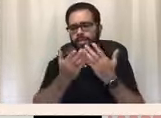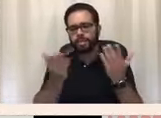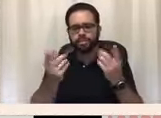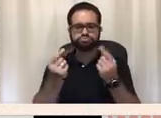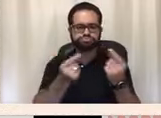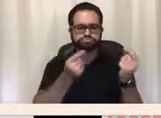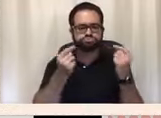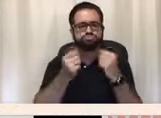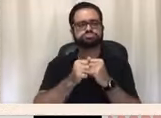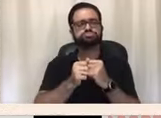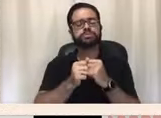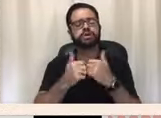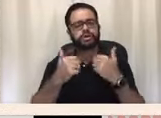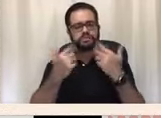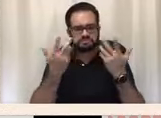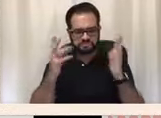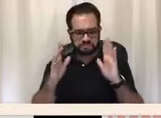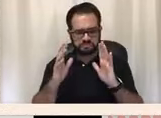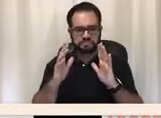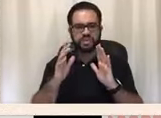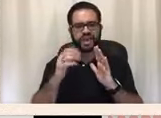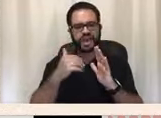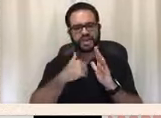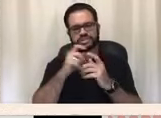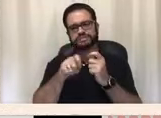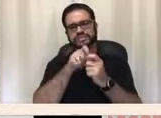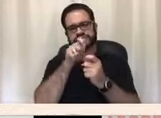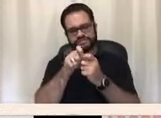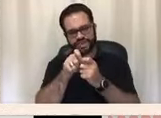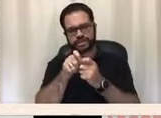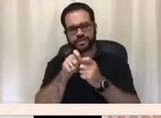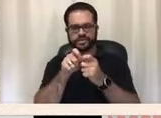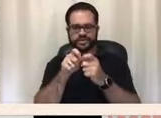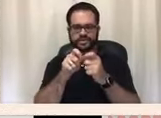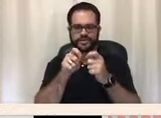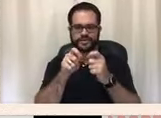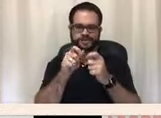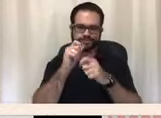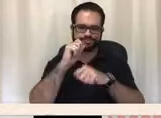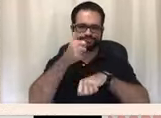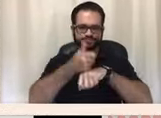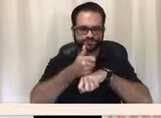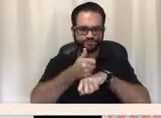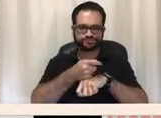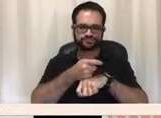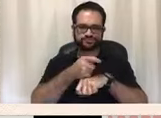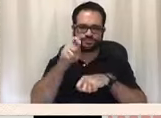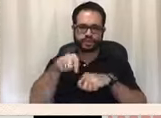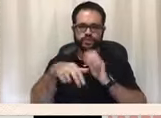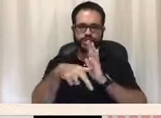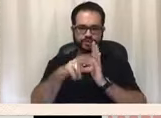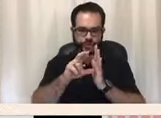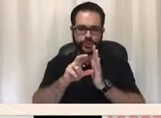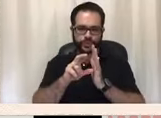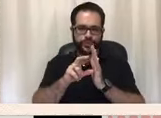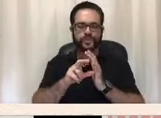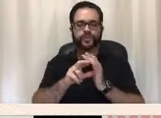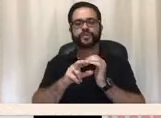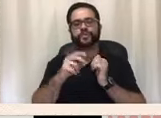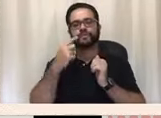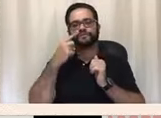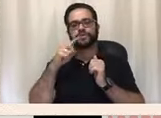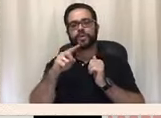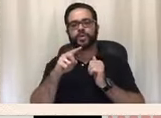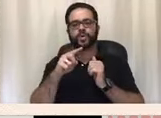having said that, there's certain framework that has to be put in that we'll be reviewing, as far as bylaws,